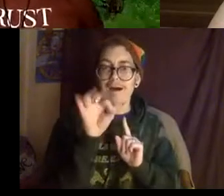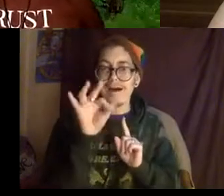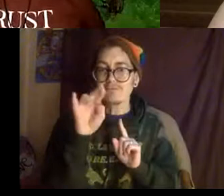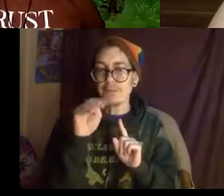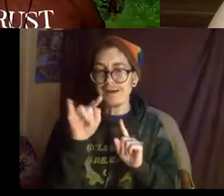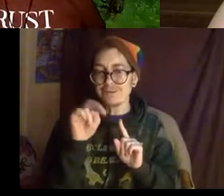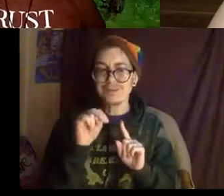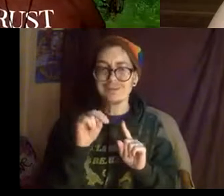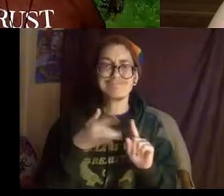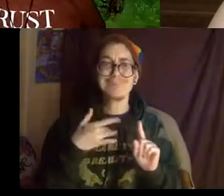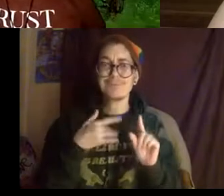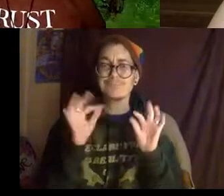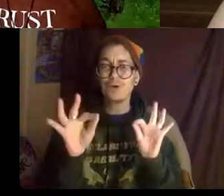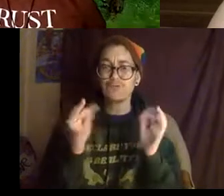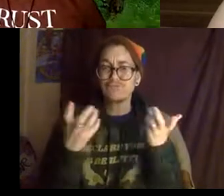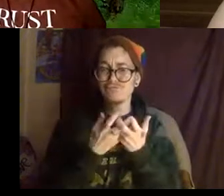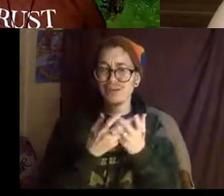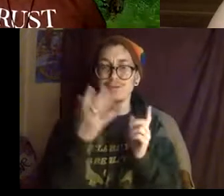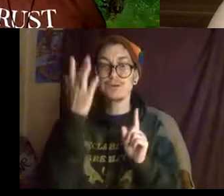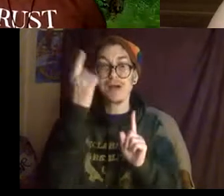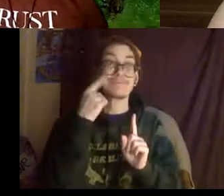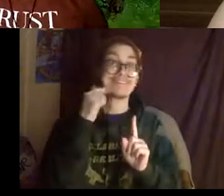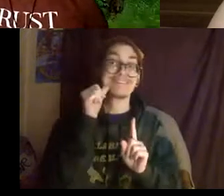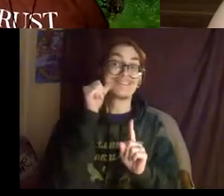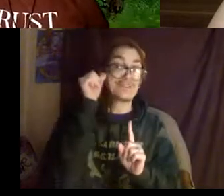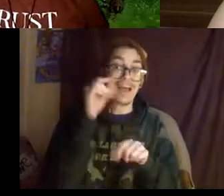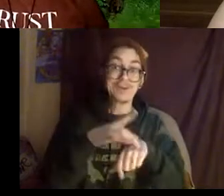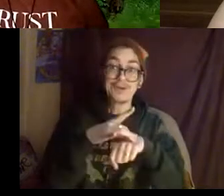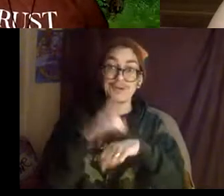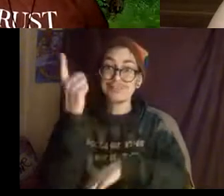card ready here. And one of the affirmation I think is perfect.